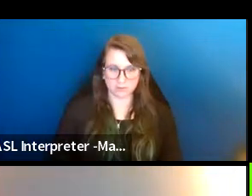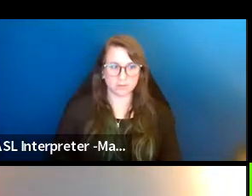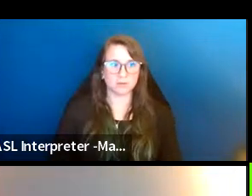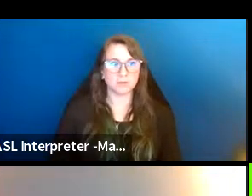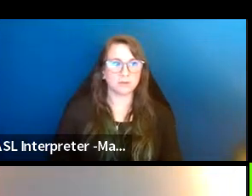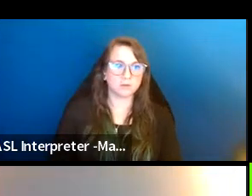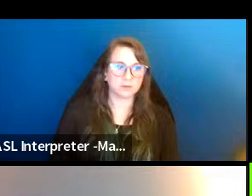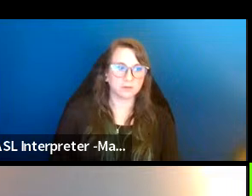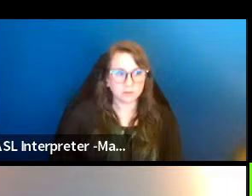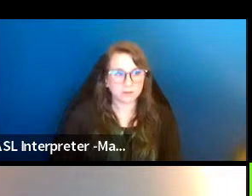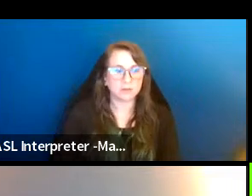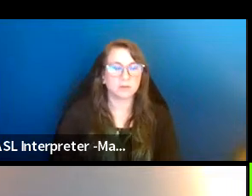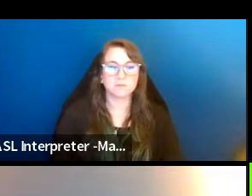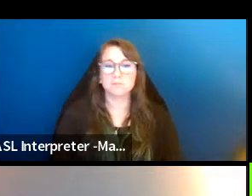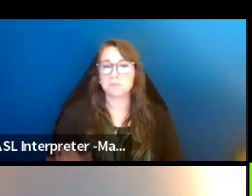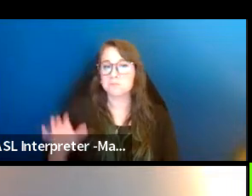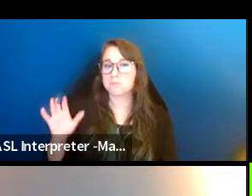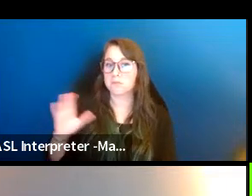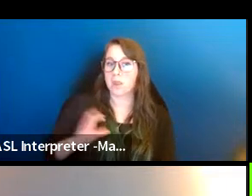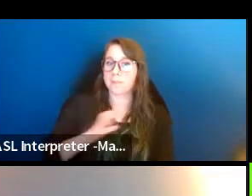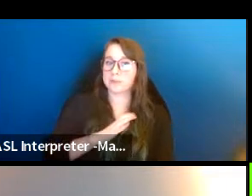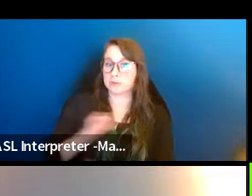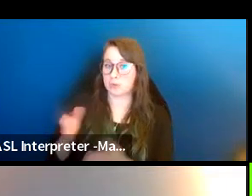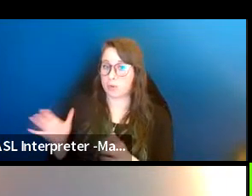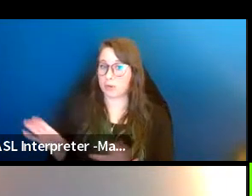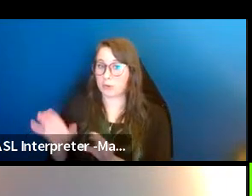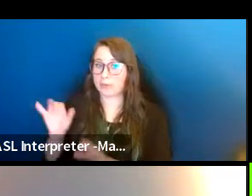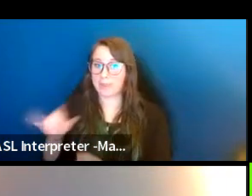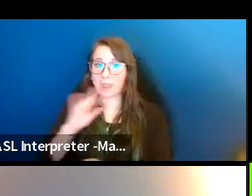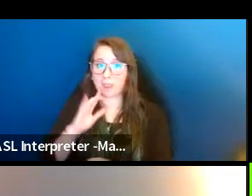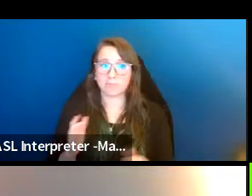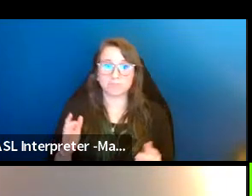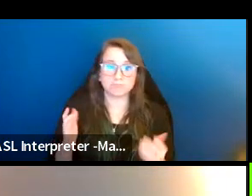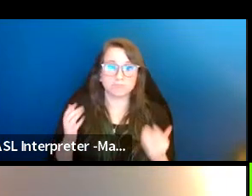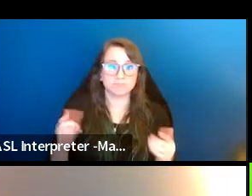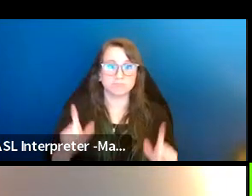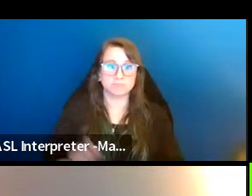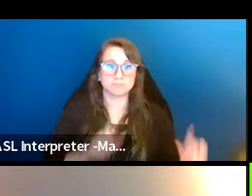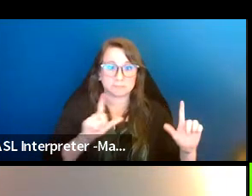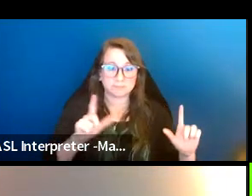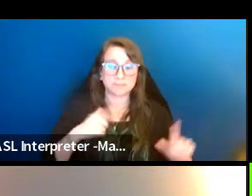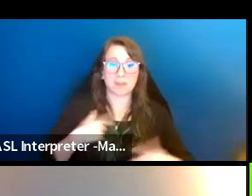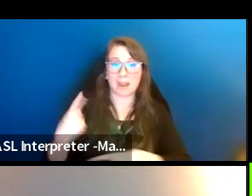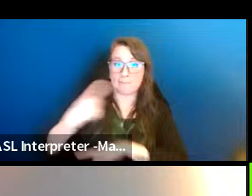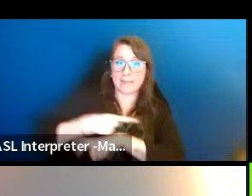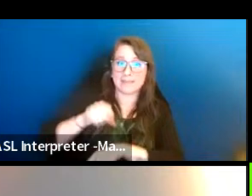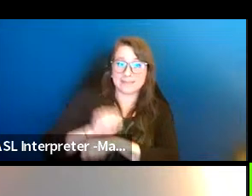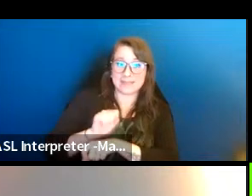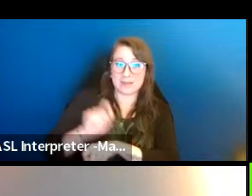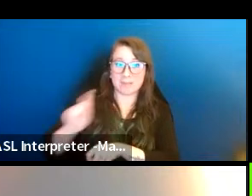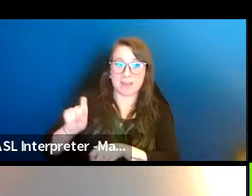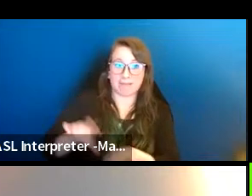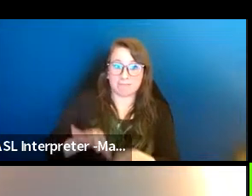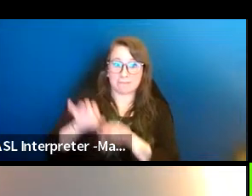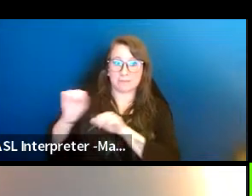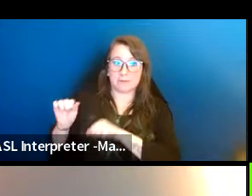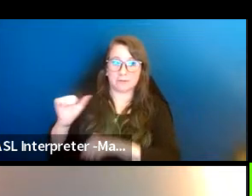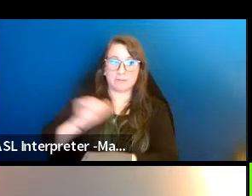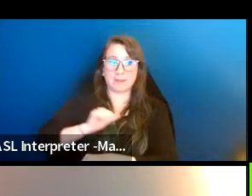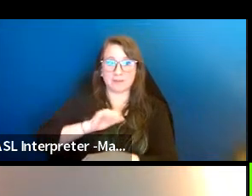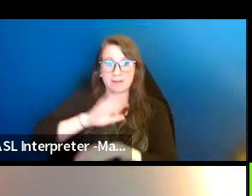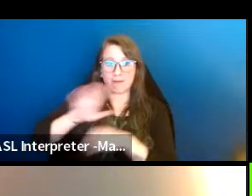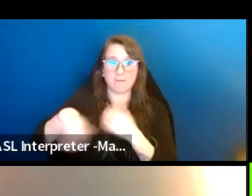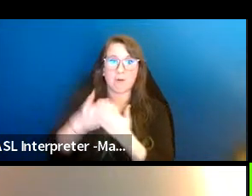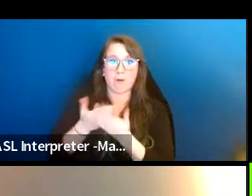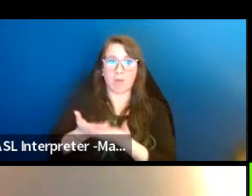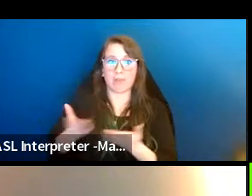Commissioner, while you're doing that, I'll just give my usual spiel that because of my day job, I have to recuse myself from all matters concerning zoning and land